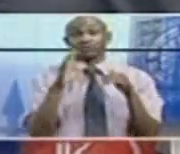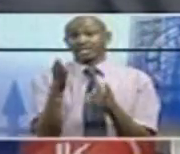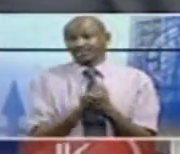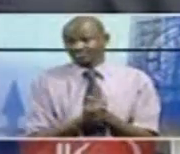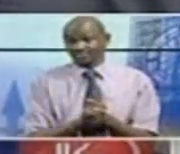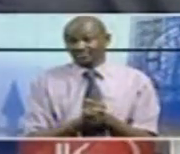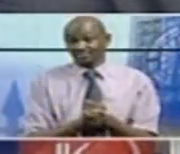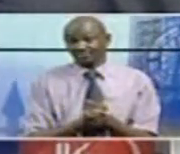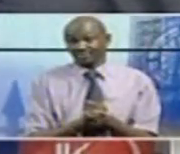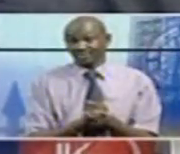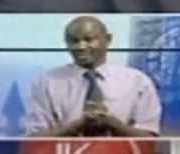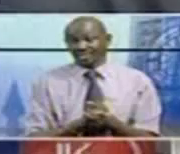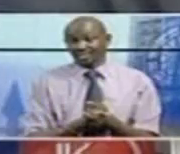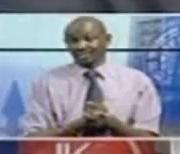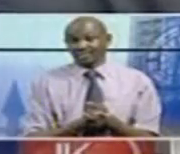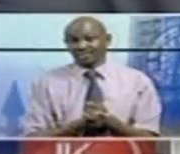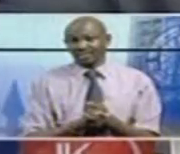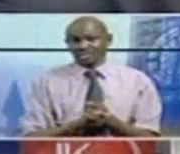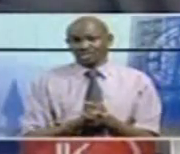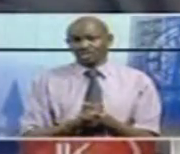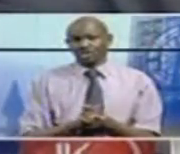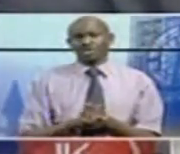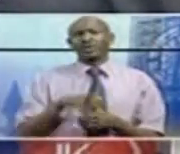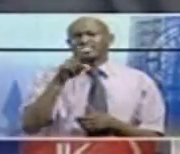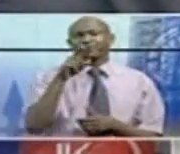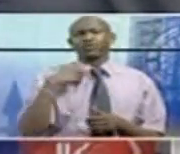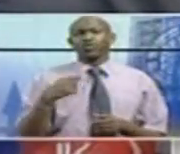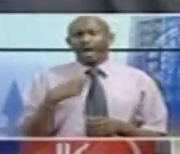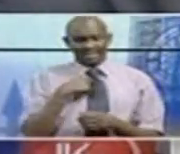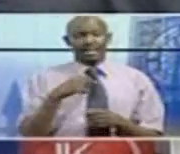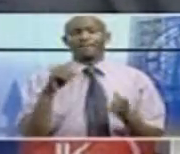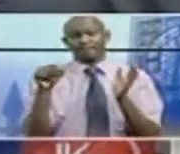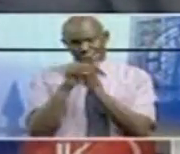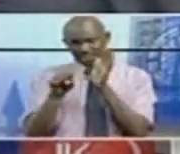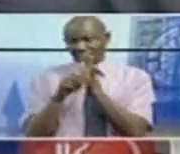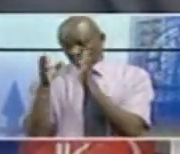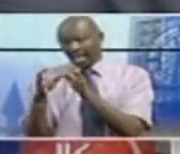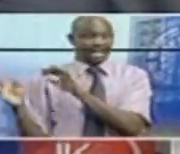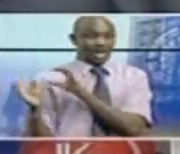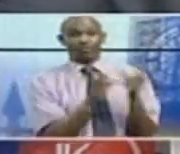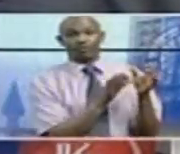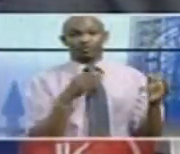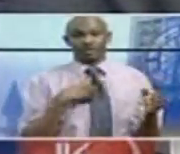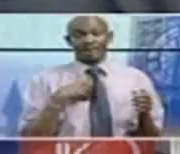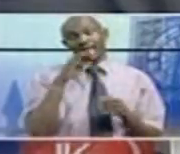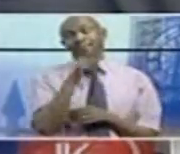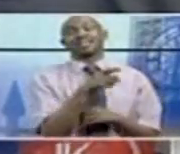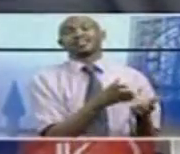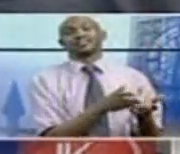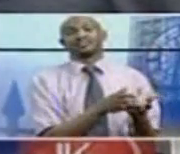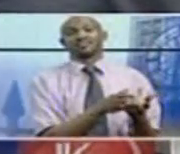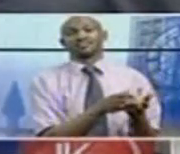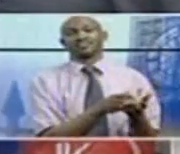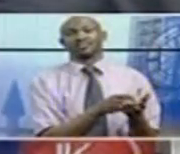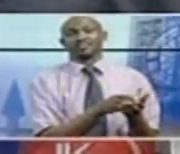not. At what point do you stop being part of State House and become an arm of another government? You